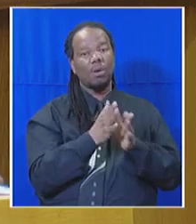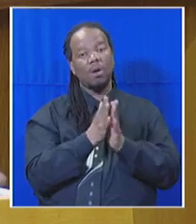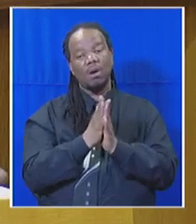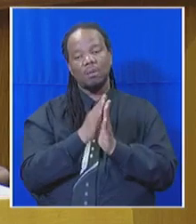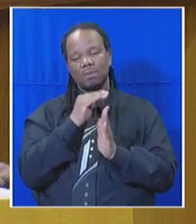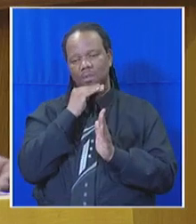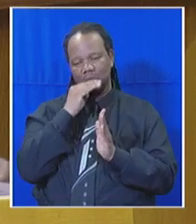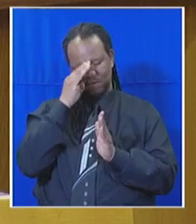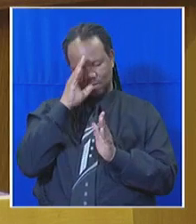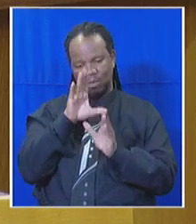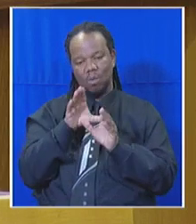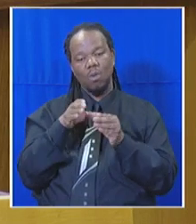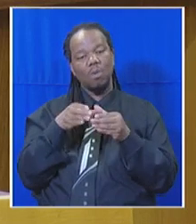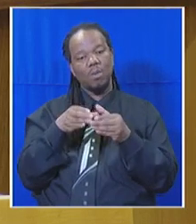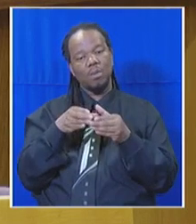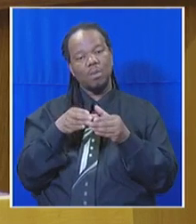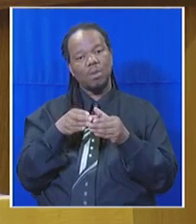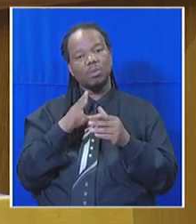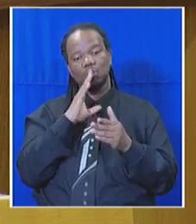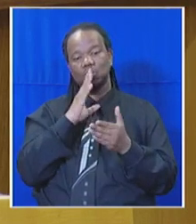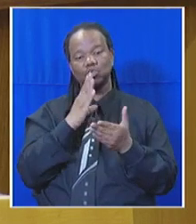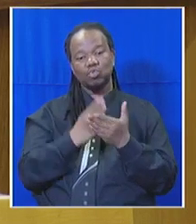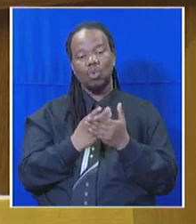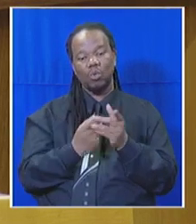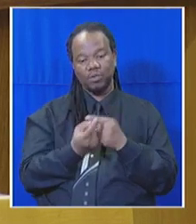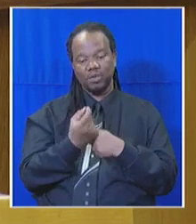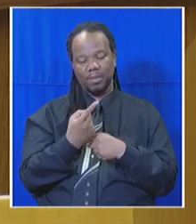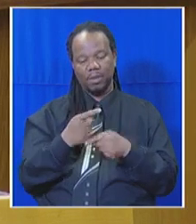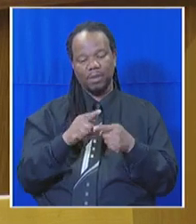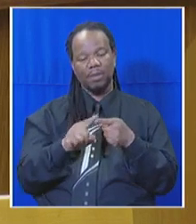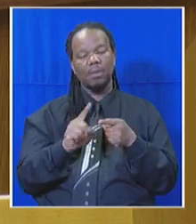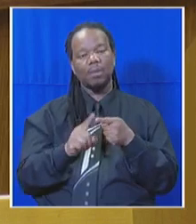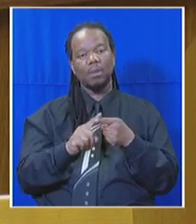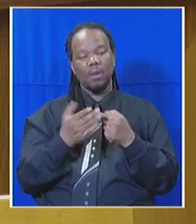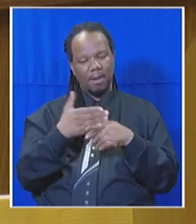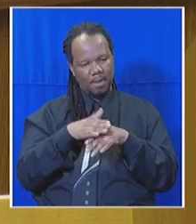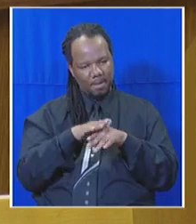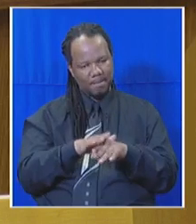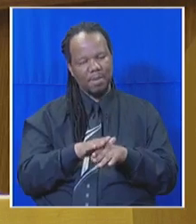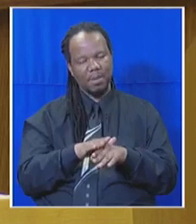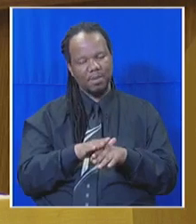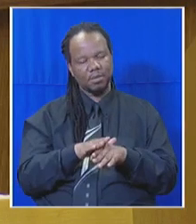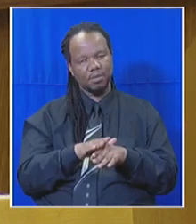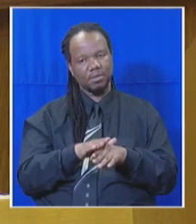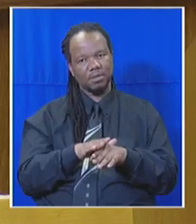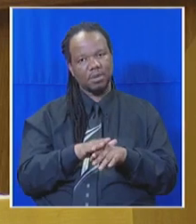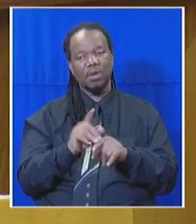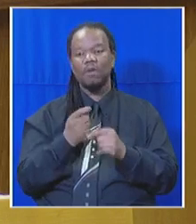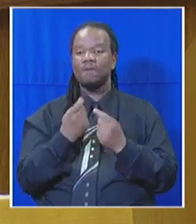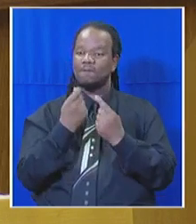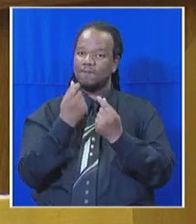ensure the following. One, implementation of a comprehensive